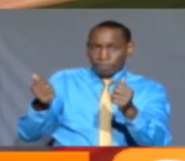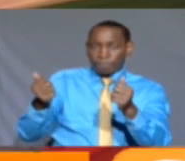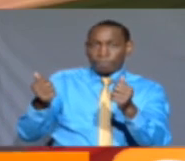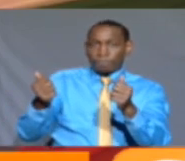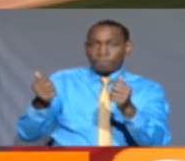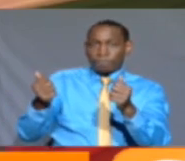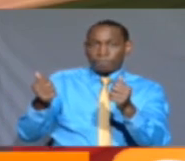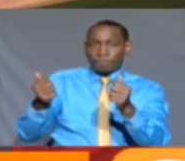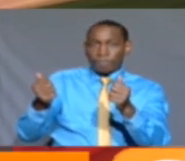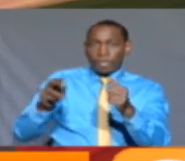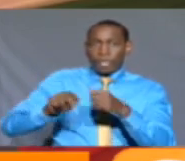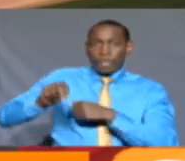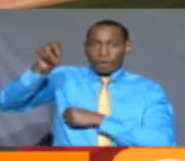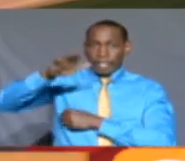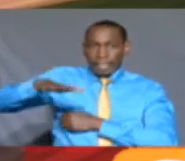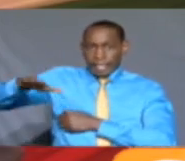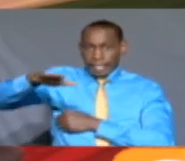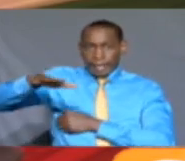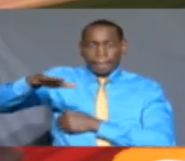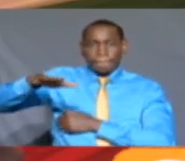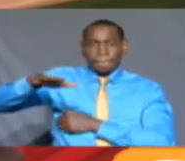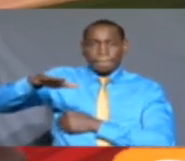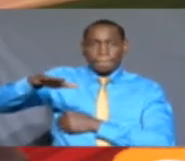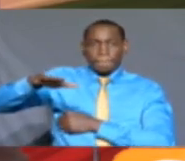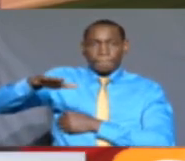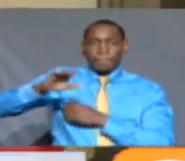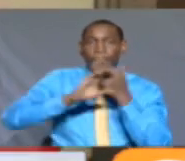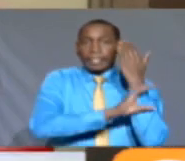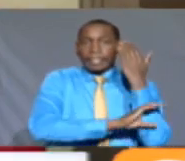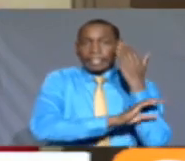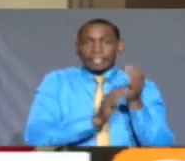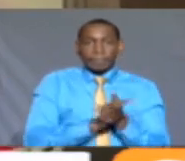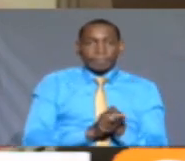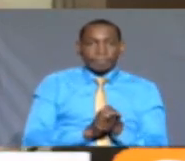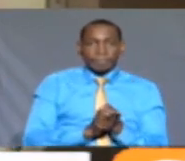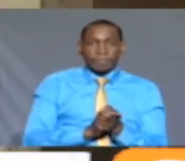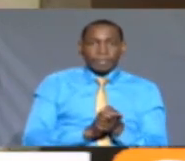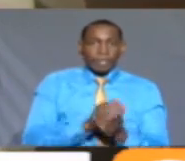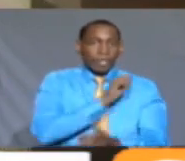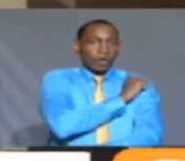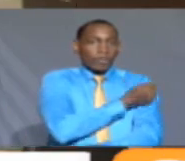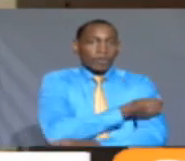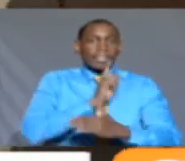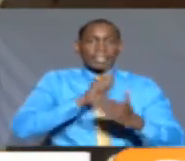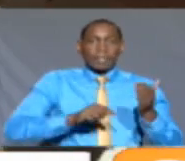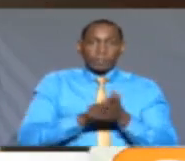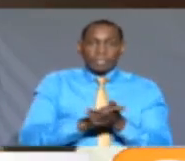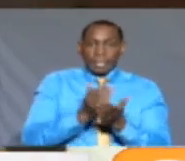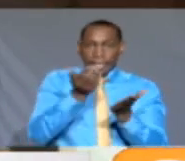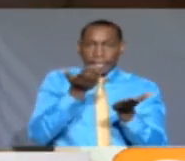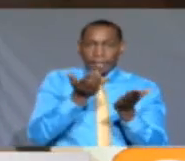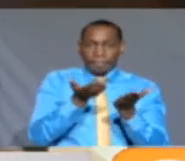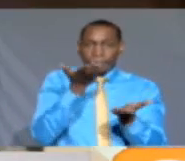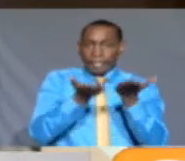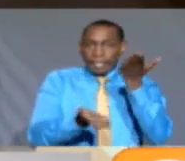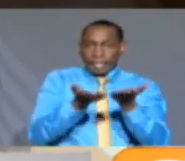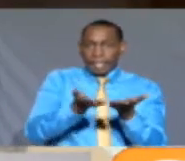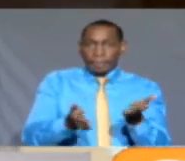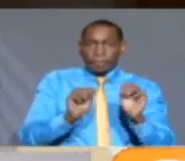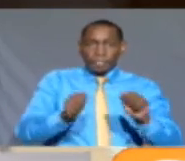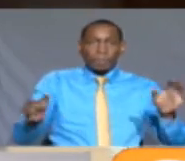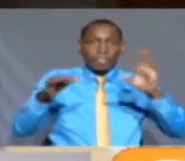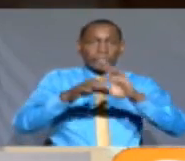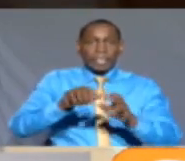with the northern part of our country. According to authorities, the genetic analyzer